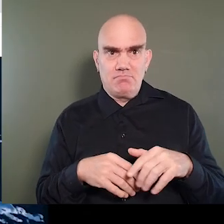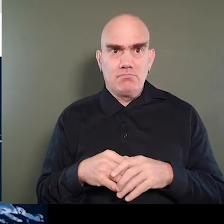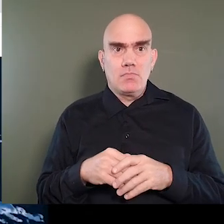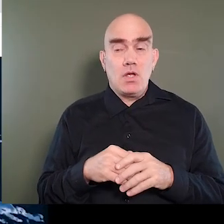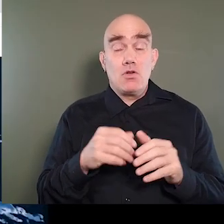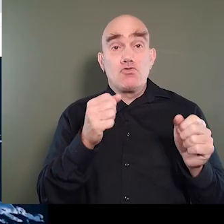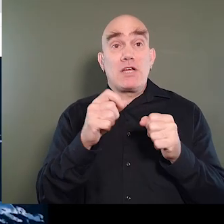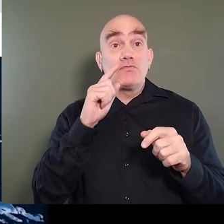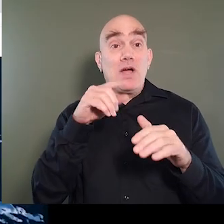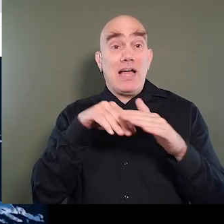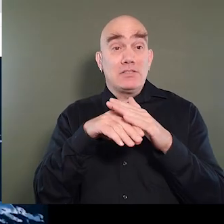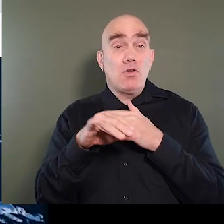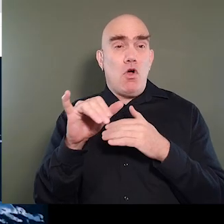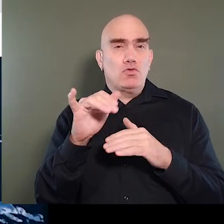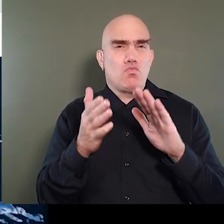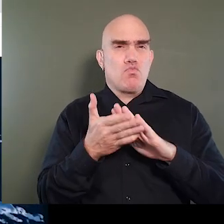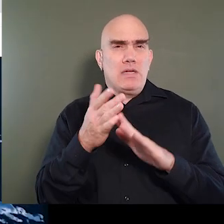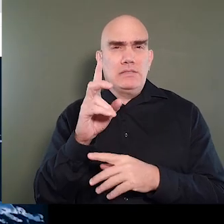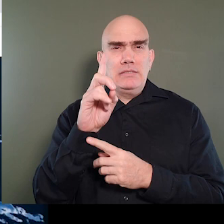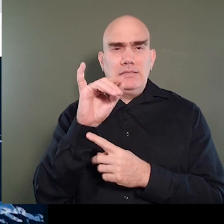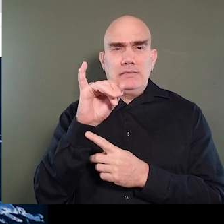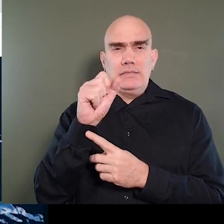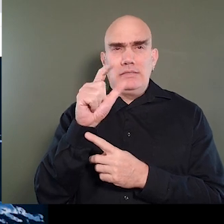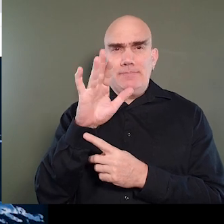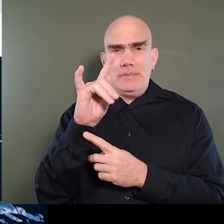Strategy for Access also runs